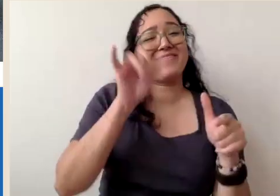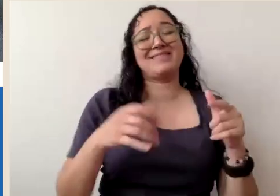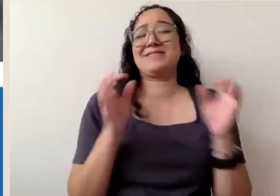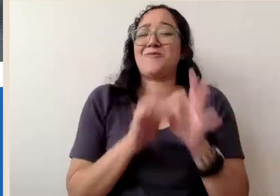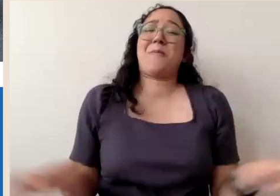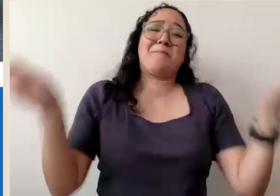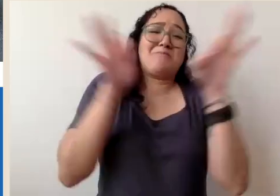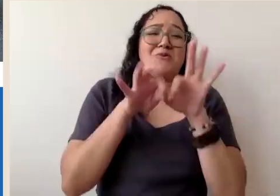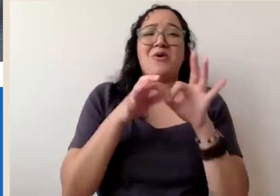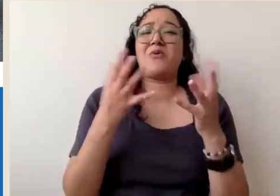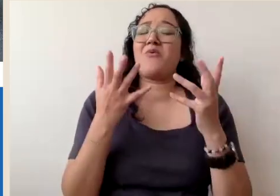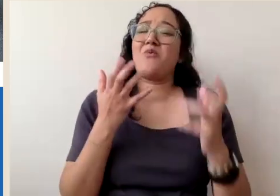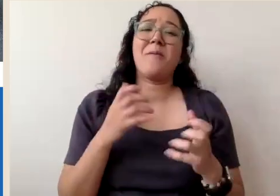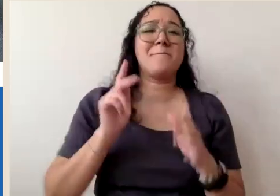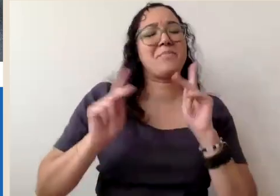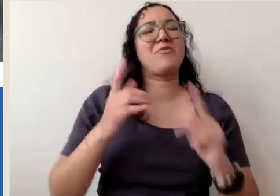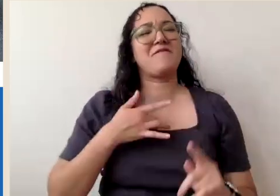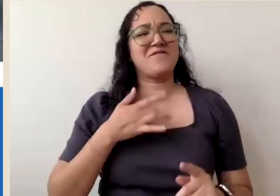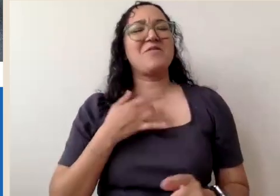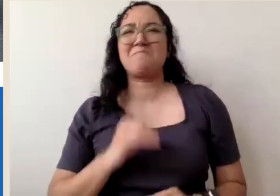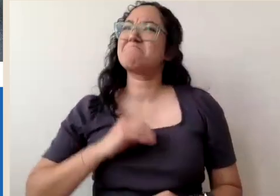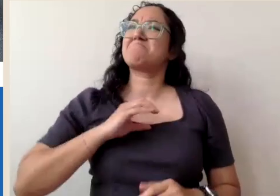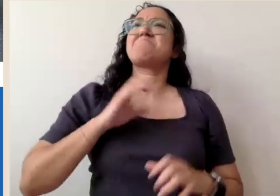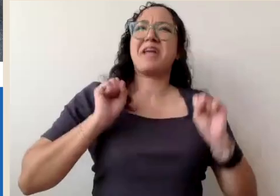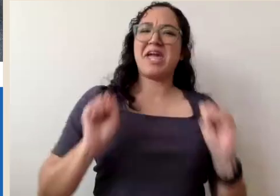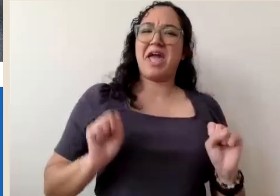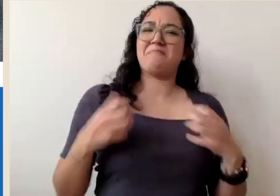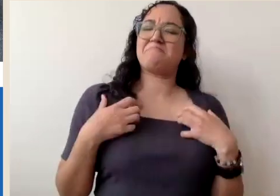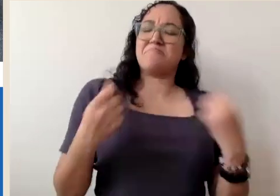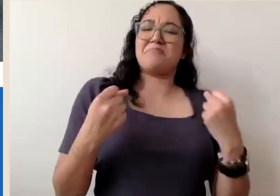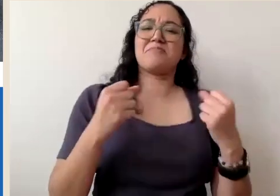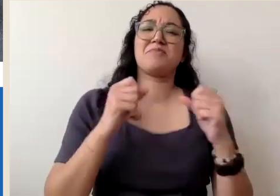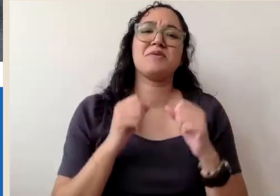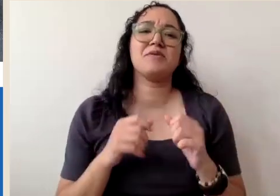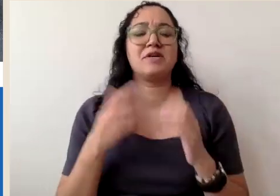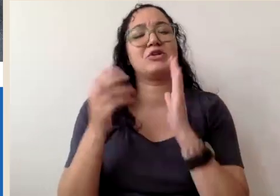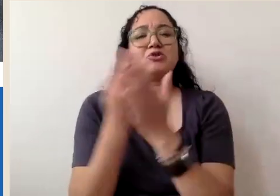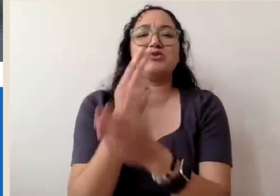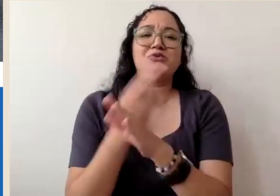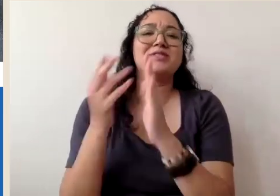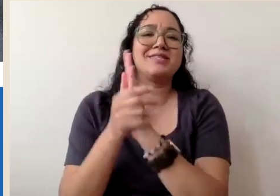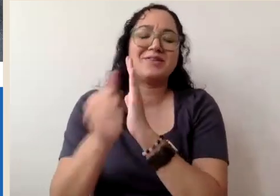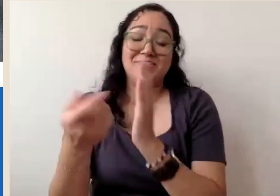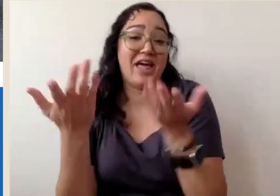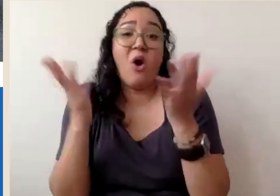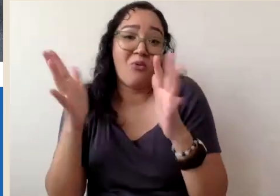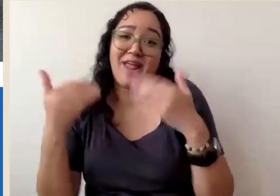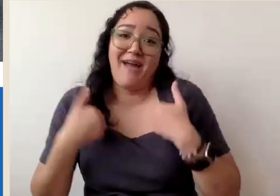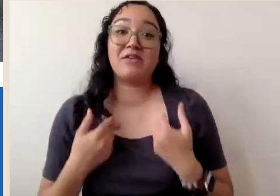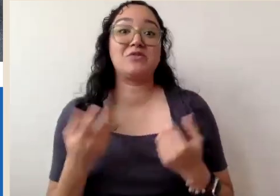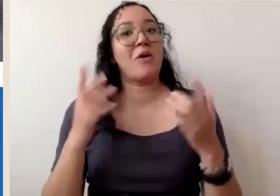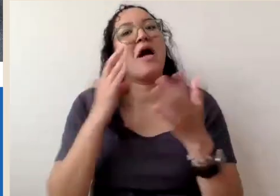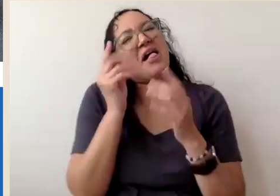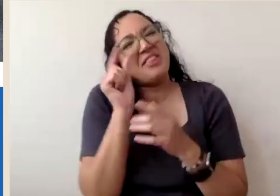to provide that level of empowerment for people to reach their goals using the skills that they inherently have. So that's a little bit of success stories. We have a lot